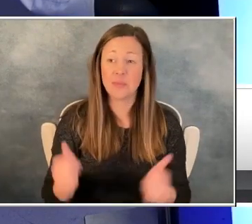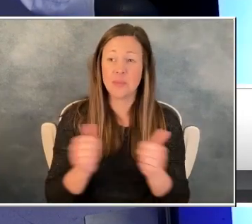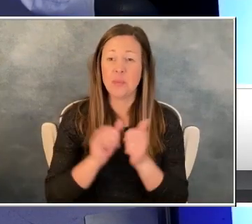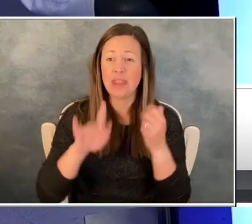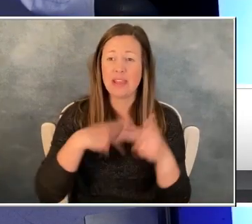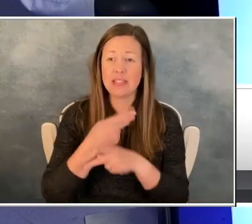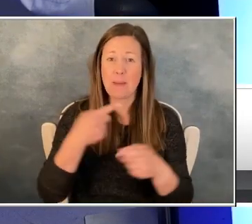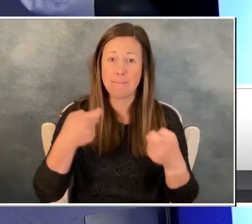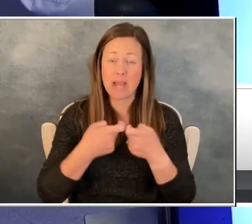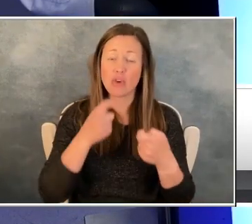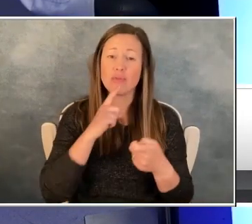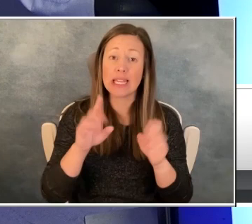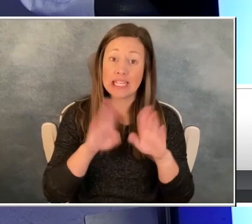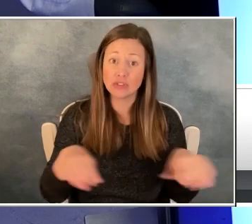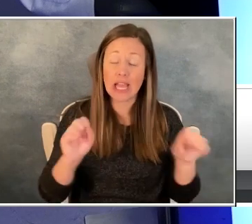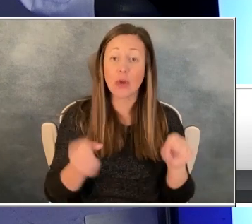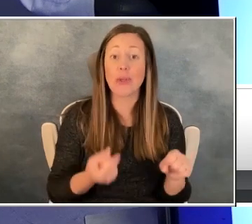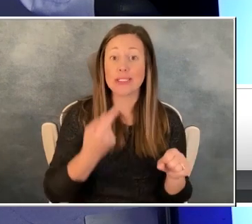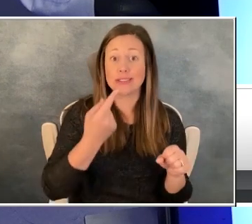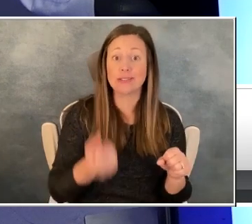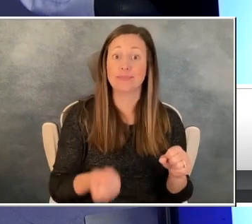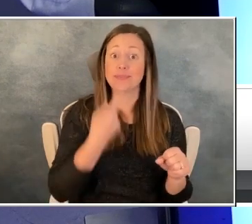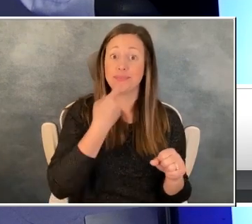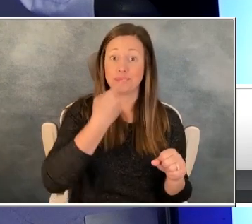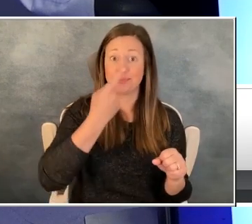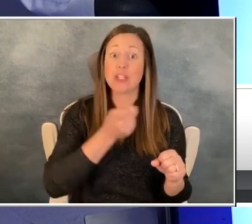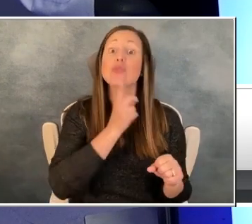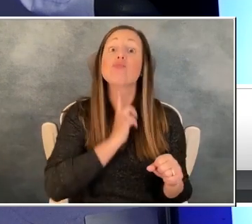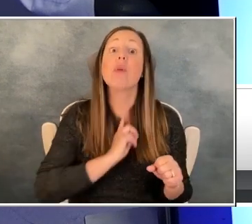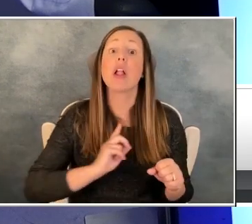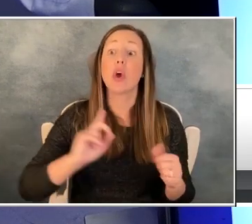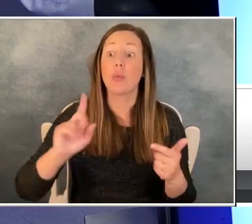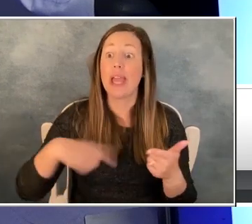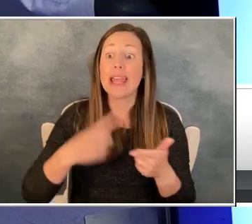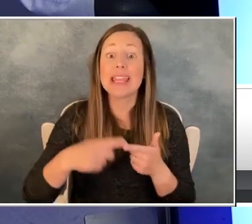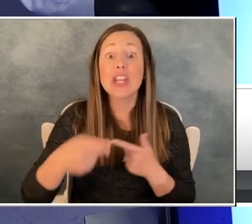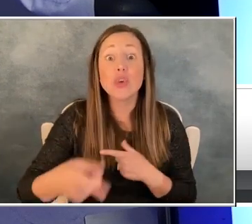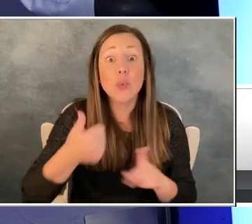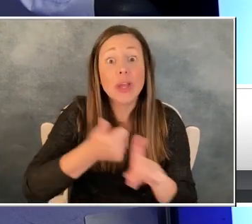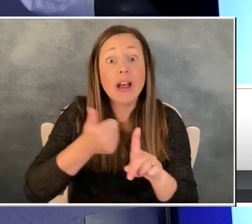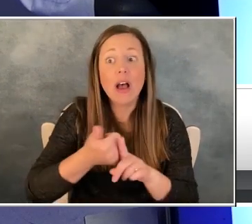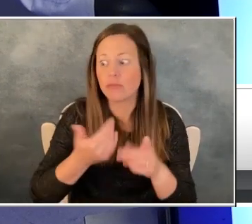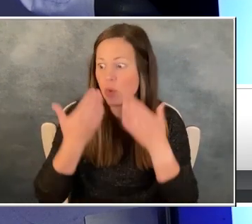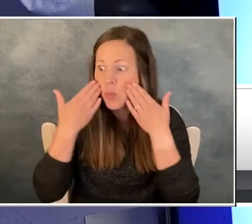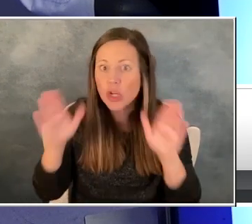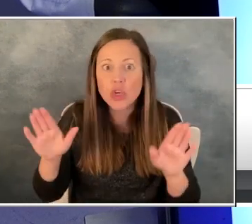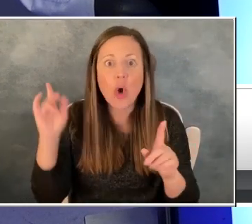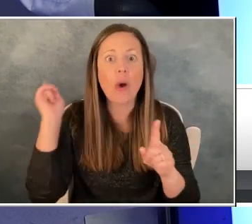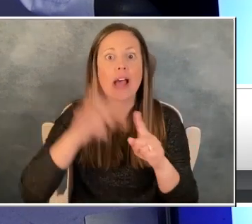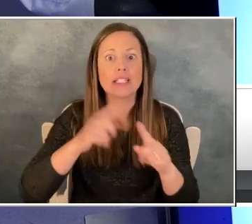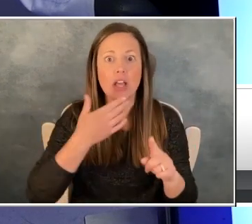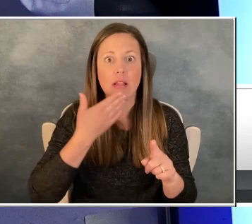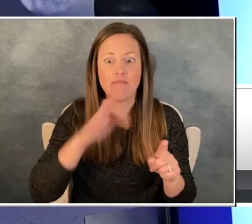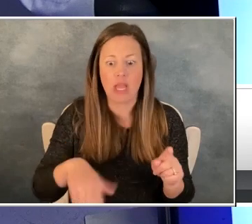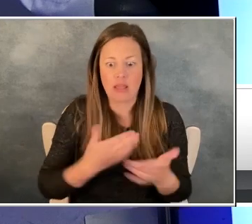could swallow one, or your toddler, and you wouldn't know it until some bad things start happening. They might just swallow it and you don't notice